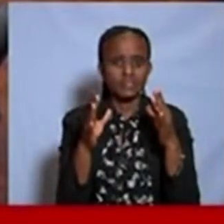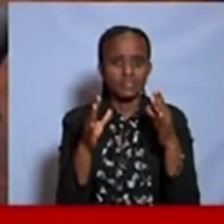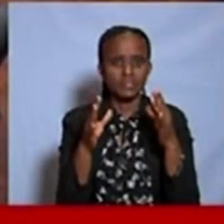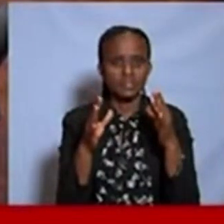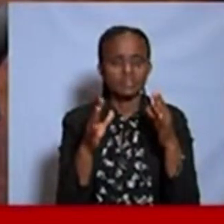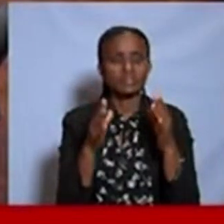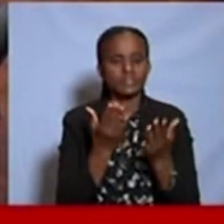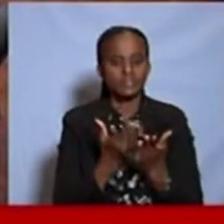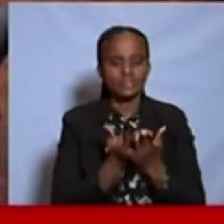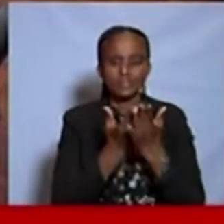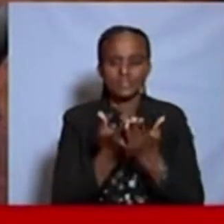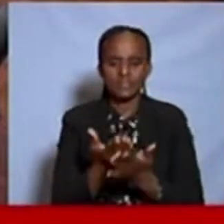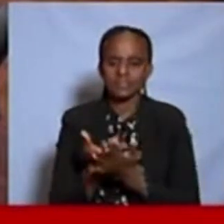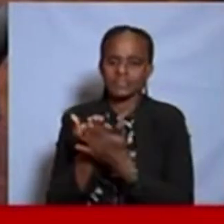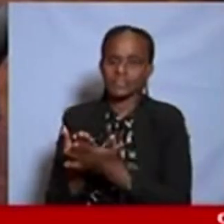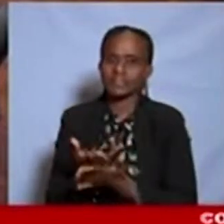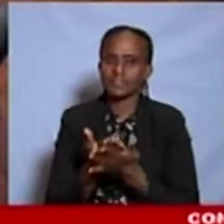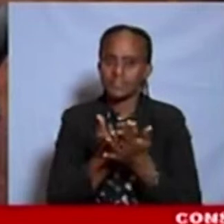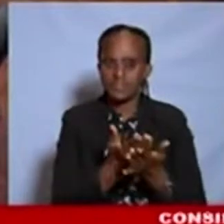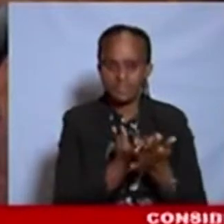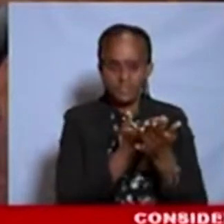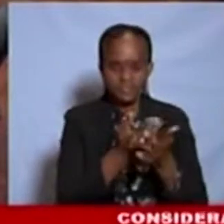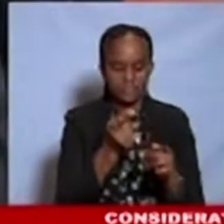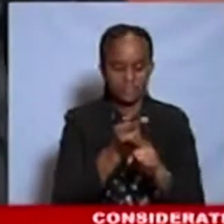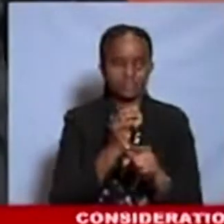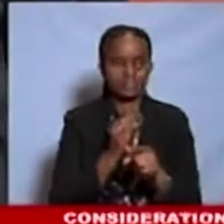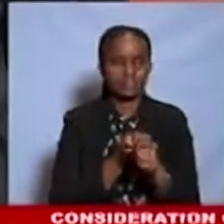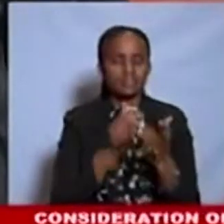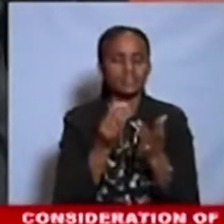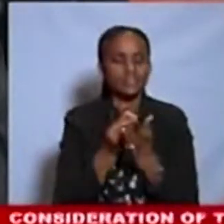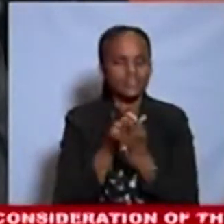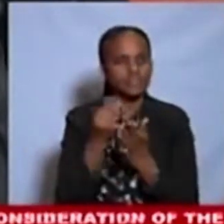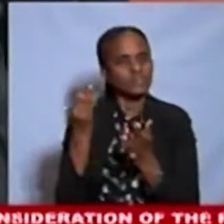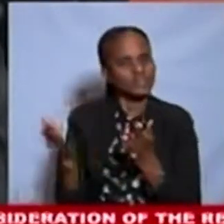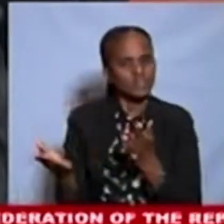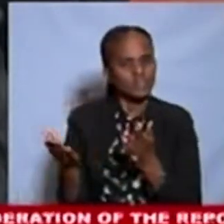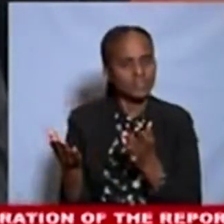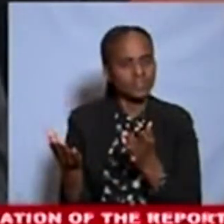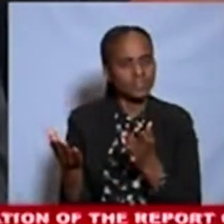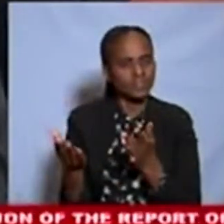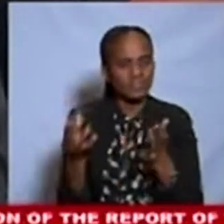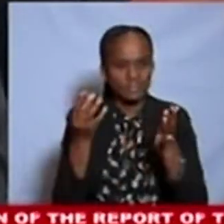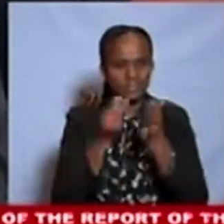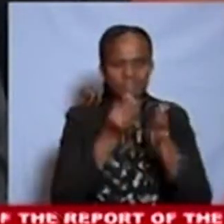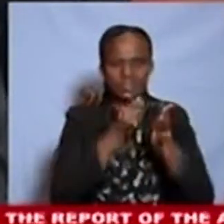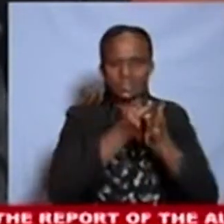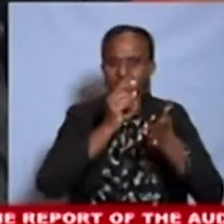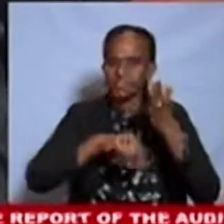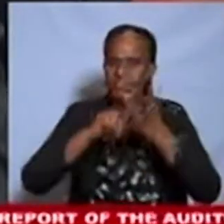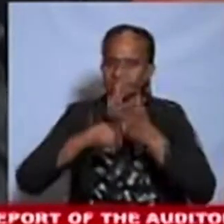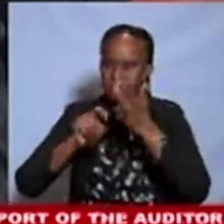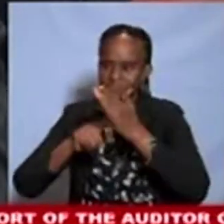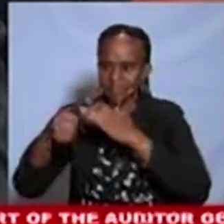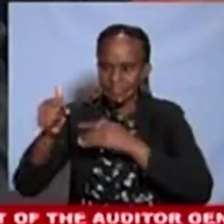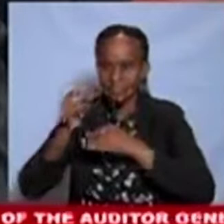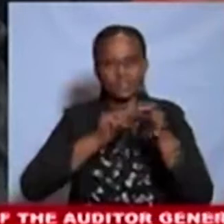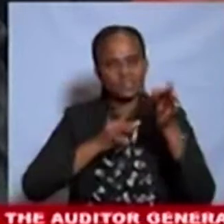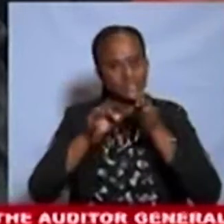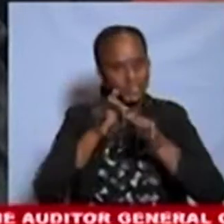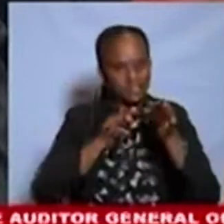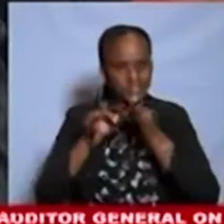Getting the submission from our treasurer there on fees and charges, he has alluded